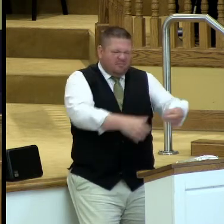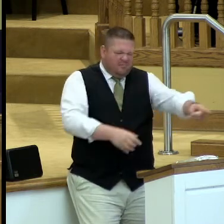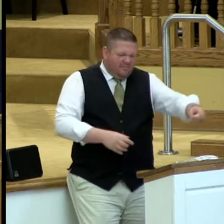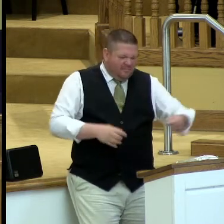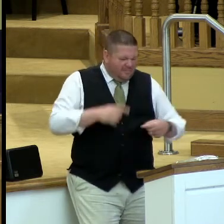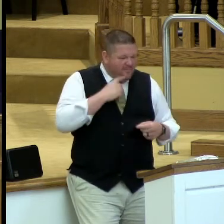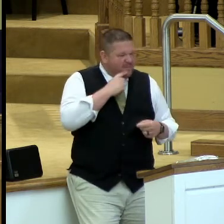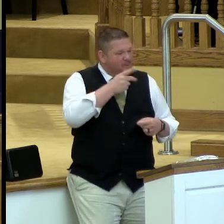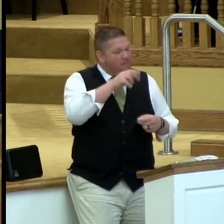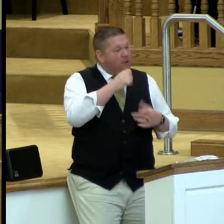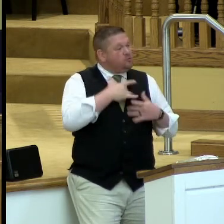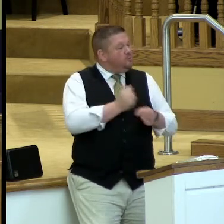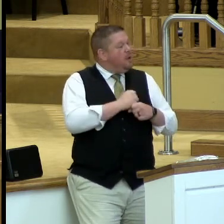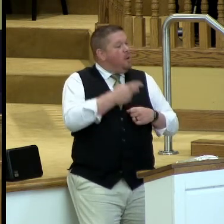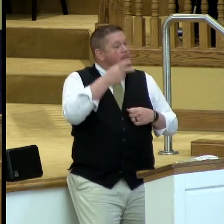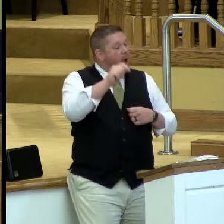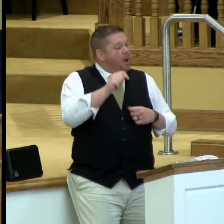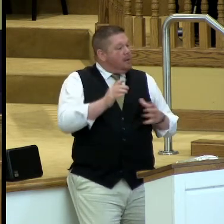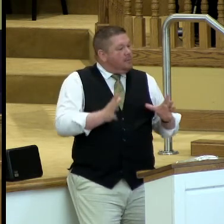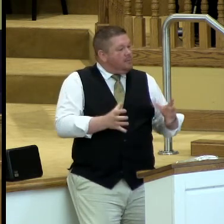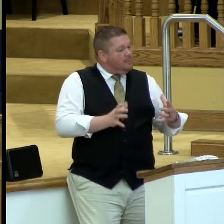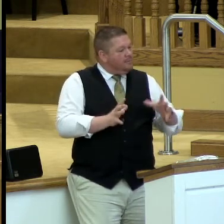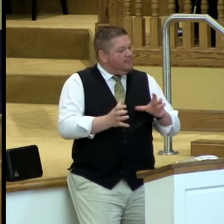make pots,